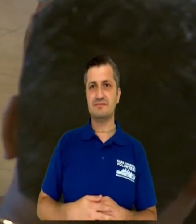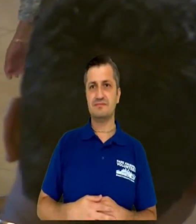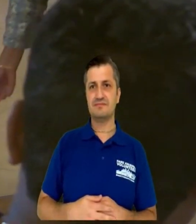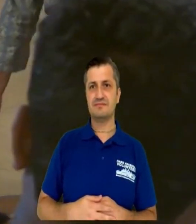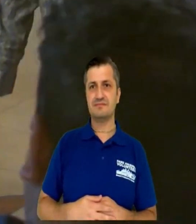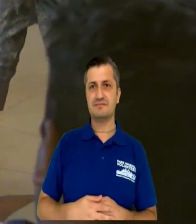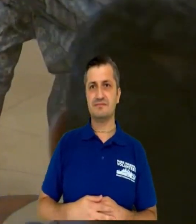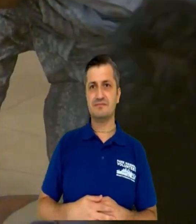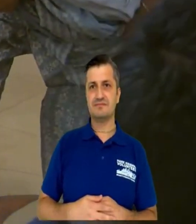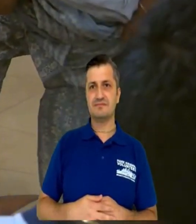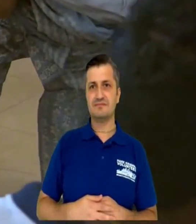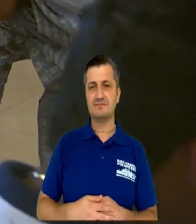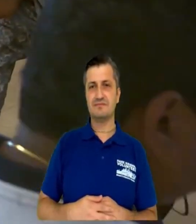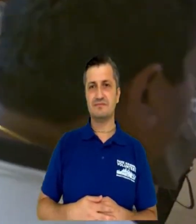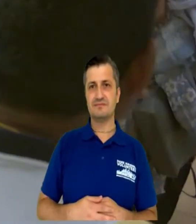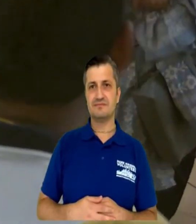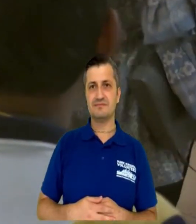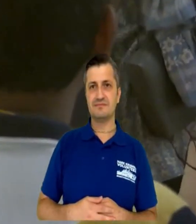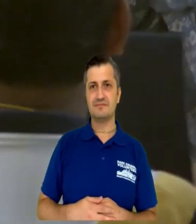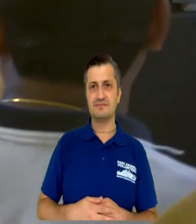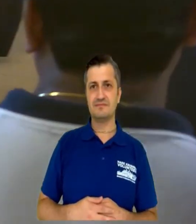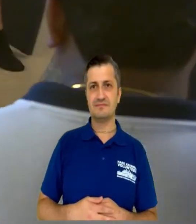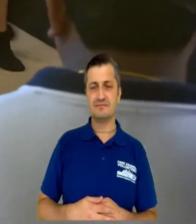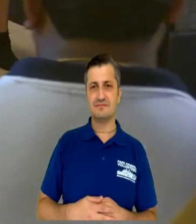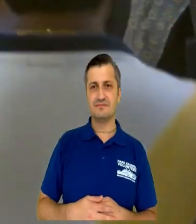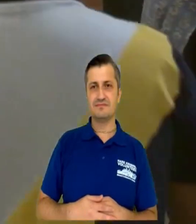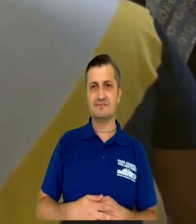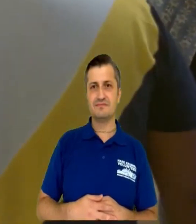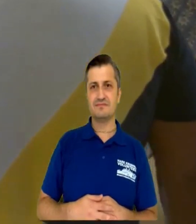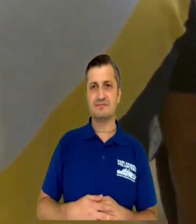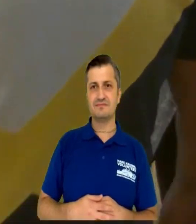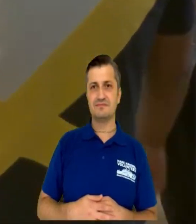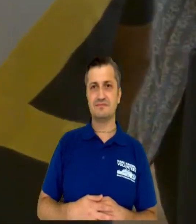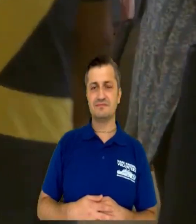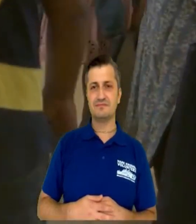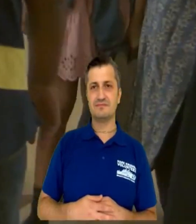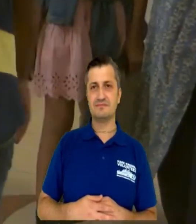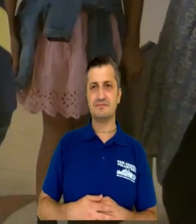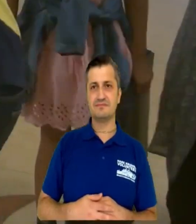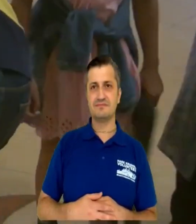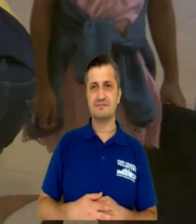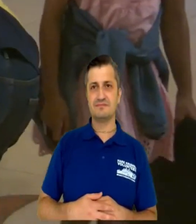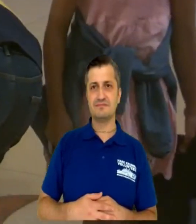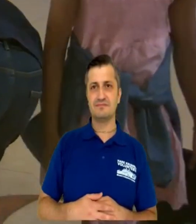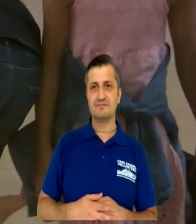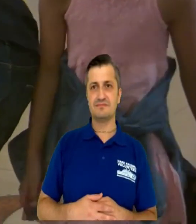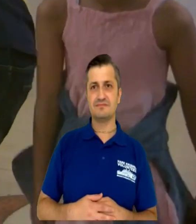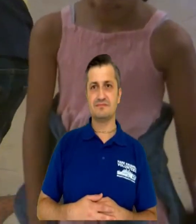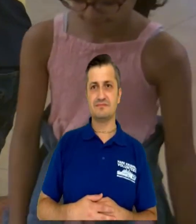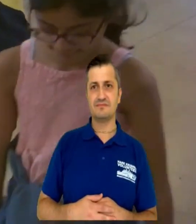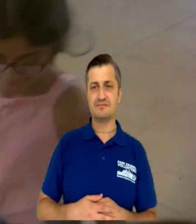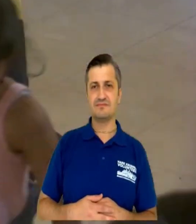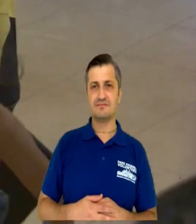didn't they didn't celebrate Krishna's birthday, right? So what happened is on the day, obviously this is not something that we want, right? There